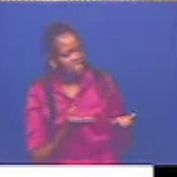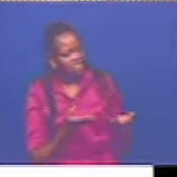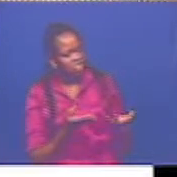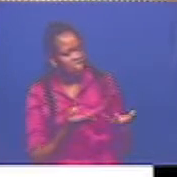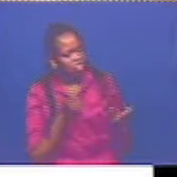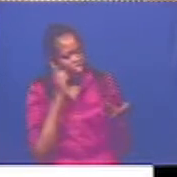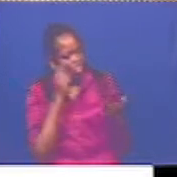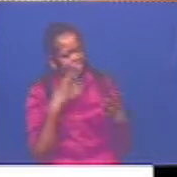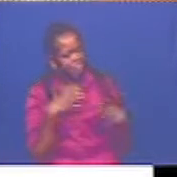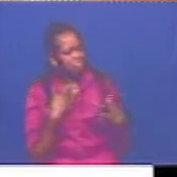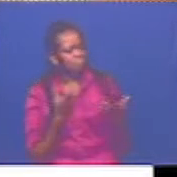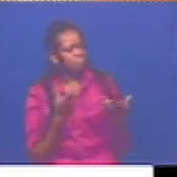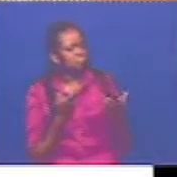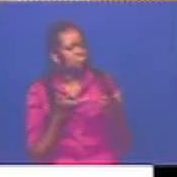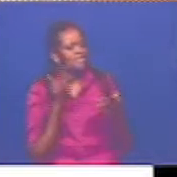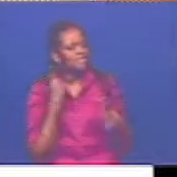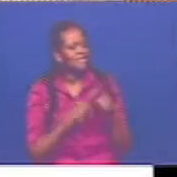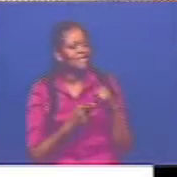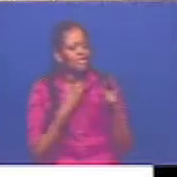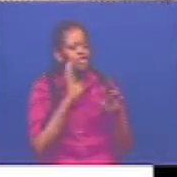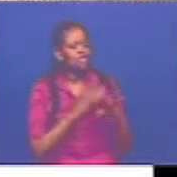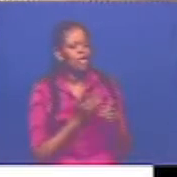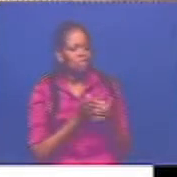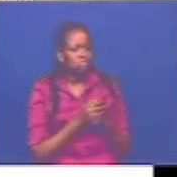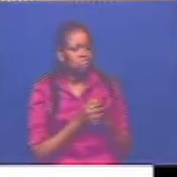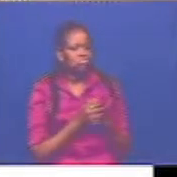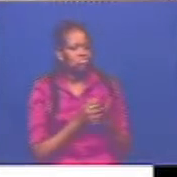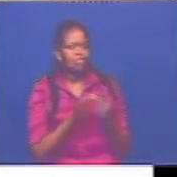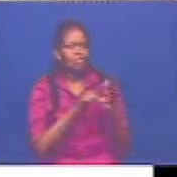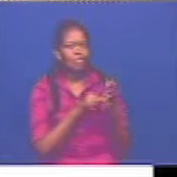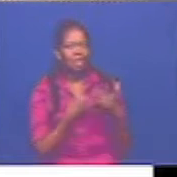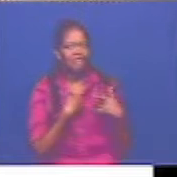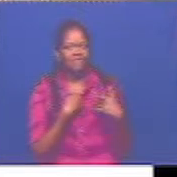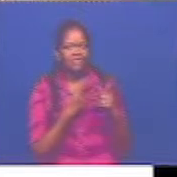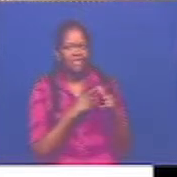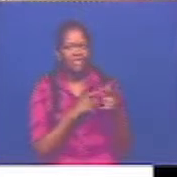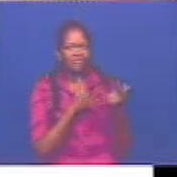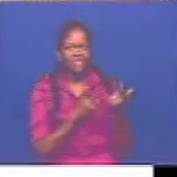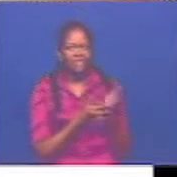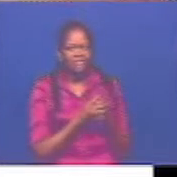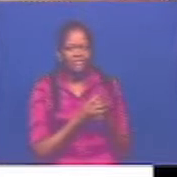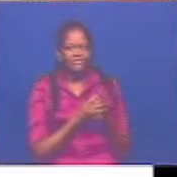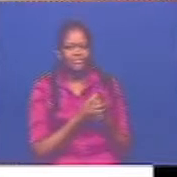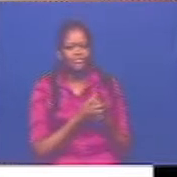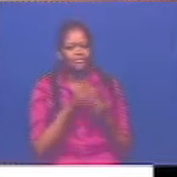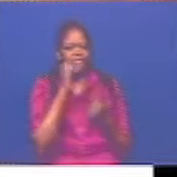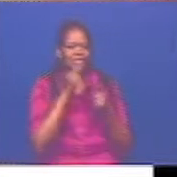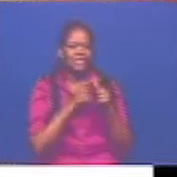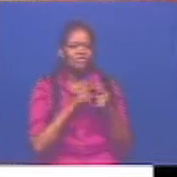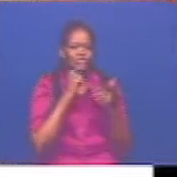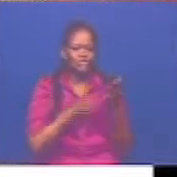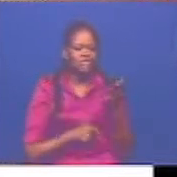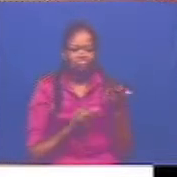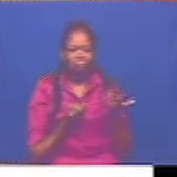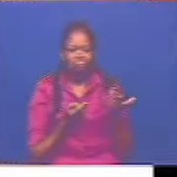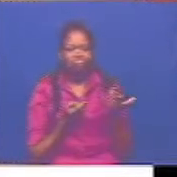coastal musicians. You did a song last year and it caused a bit of trouble with your colleagues exactly. On the coast. Yeah. Can you tell us a little bit